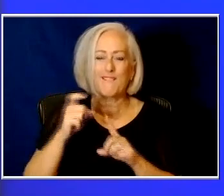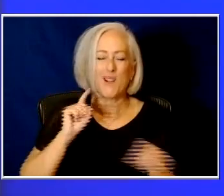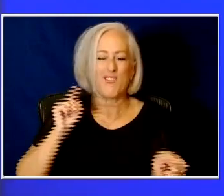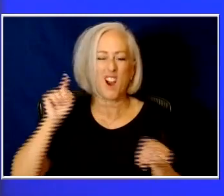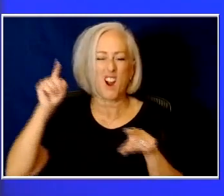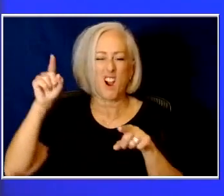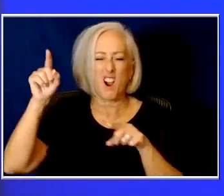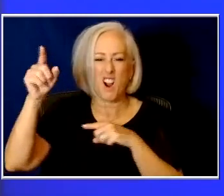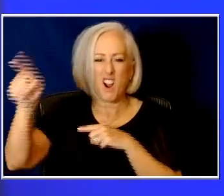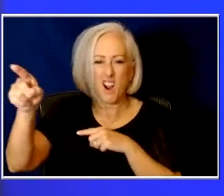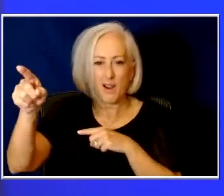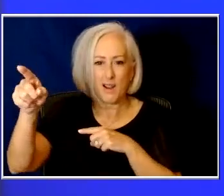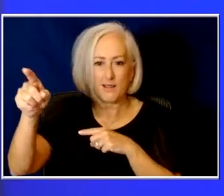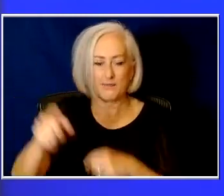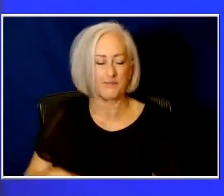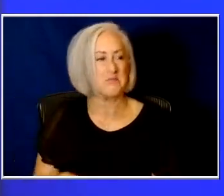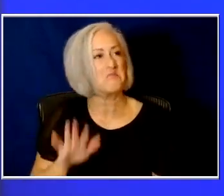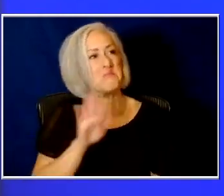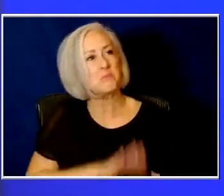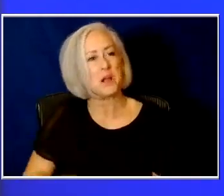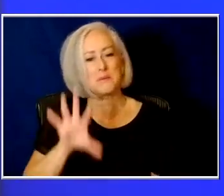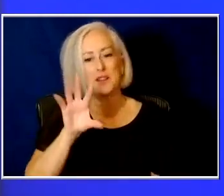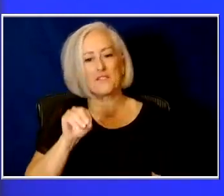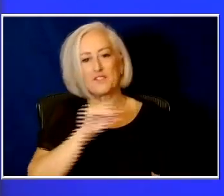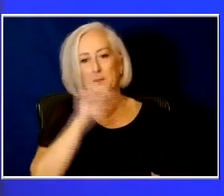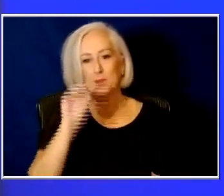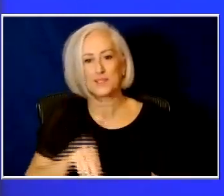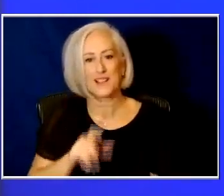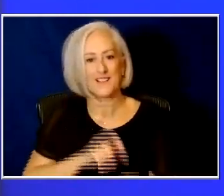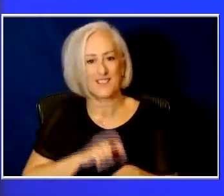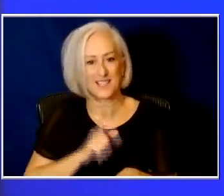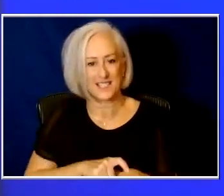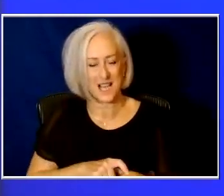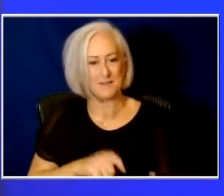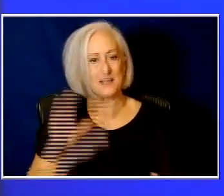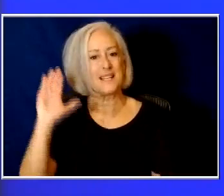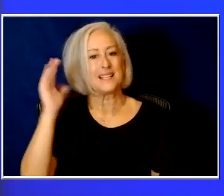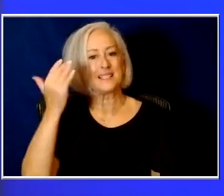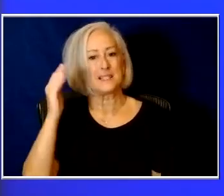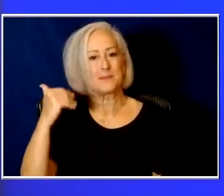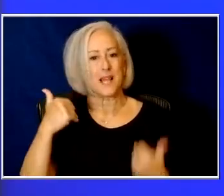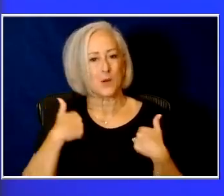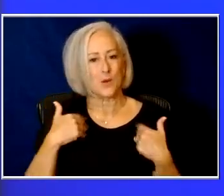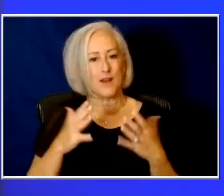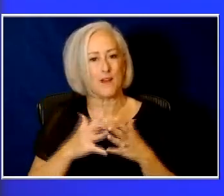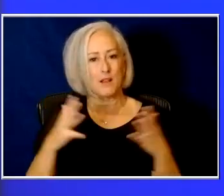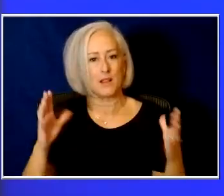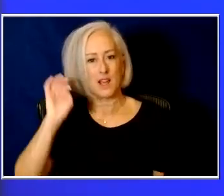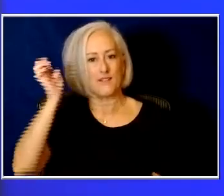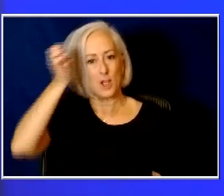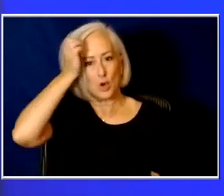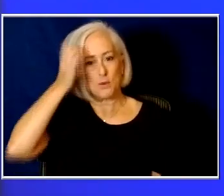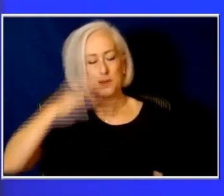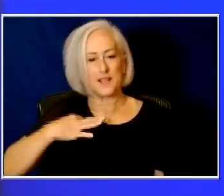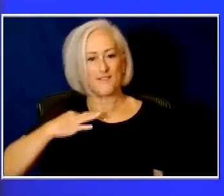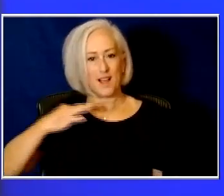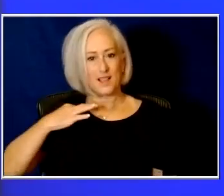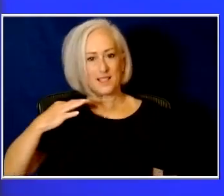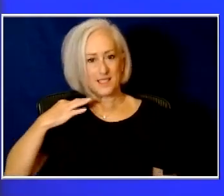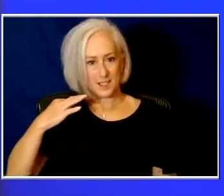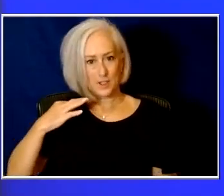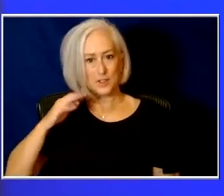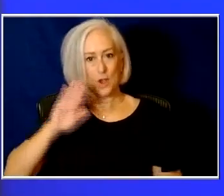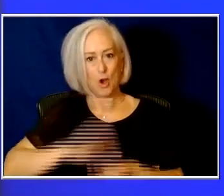have a lot. I don't know why, but it seems like we do have a lot of European volunteers, more so on the registry